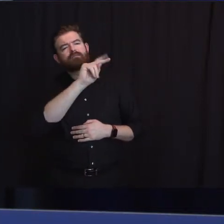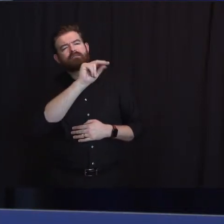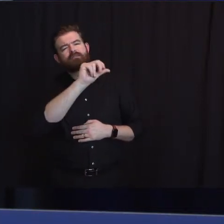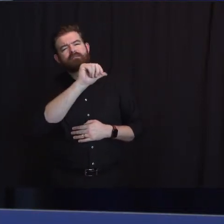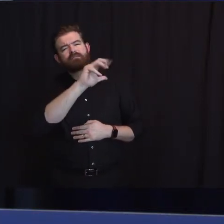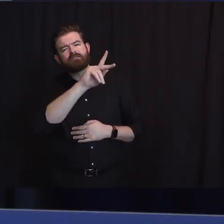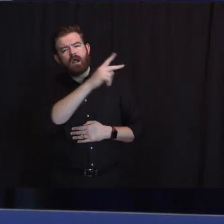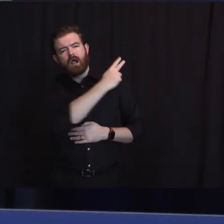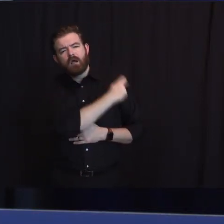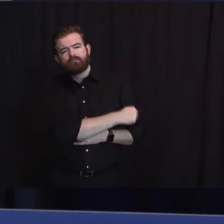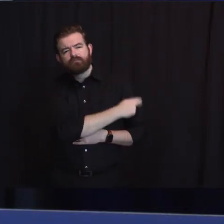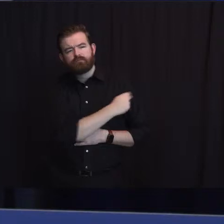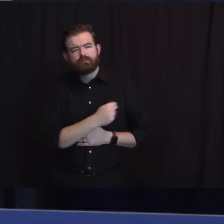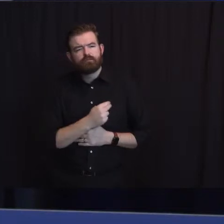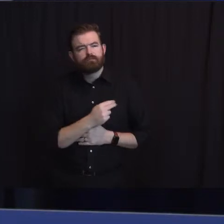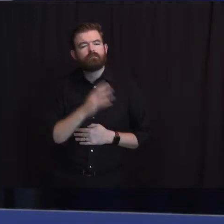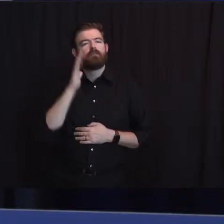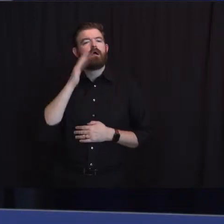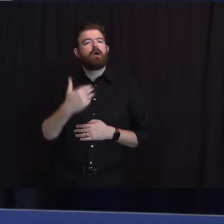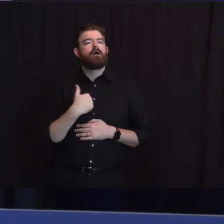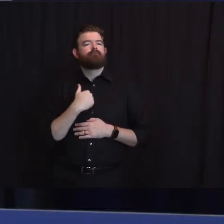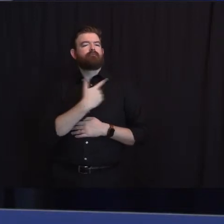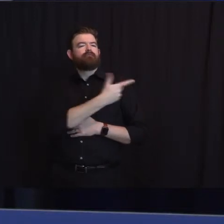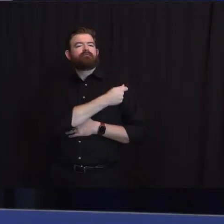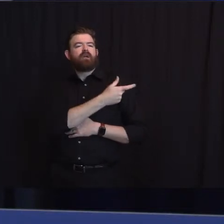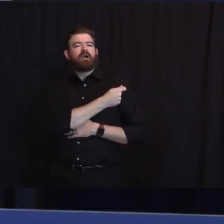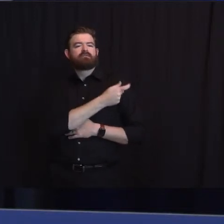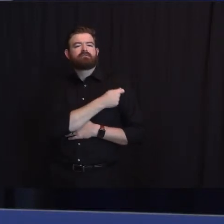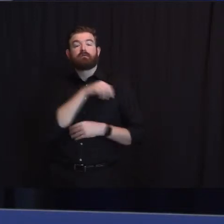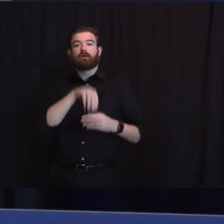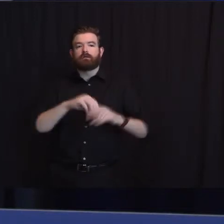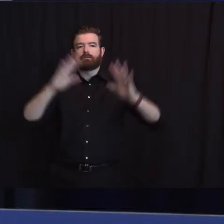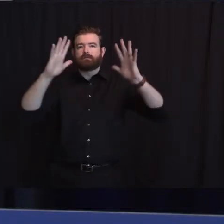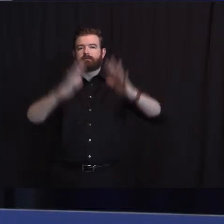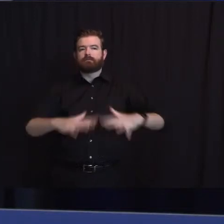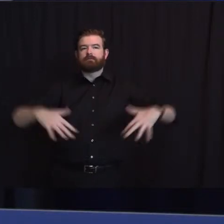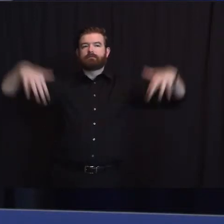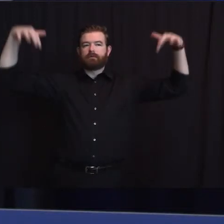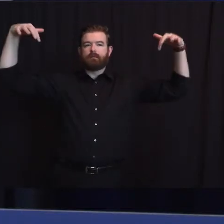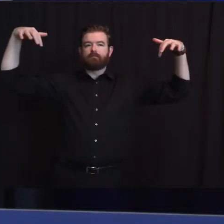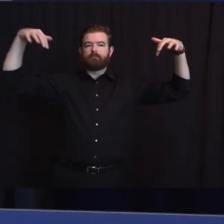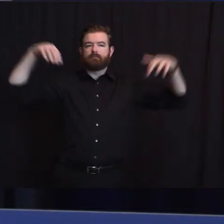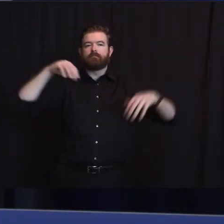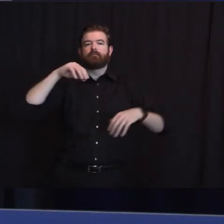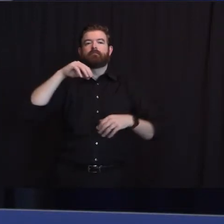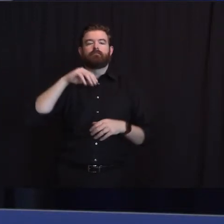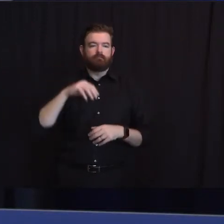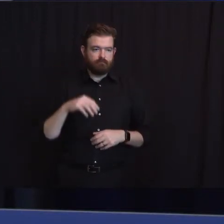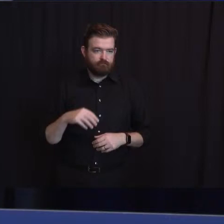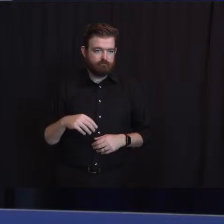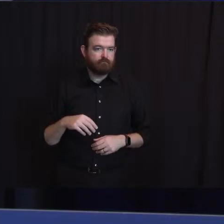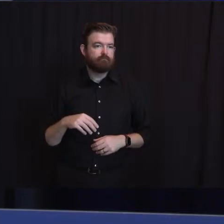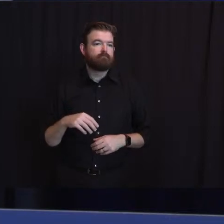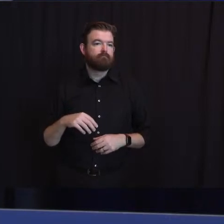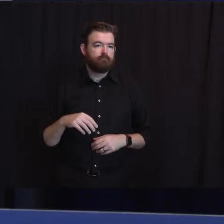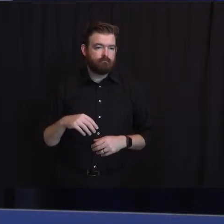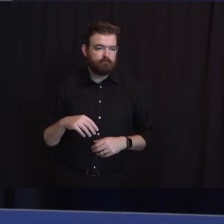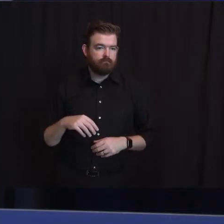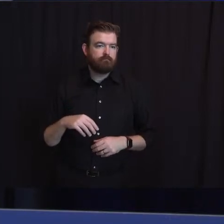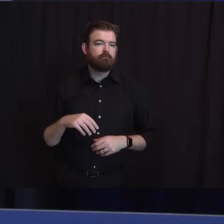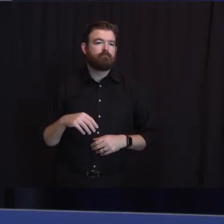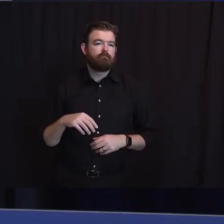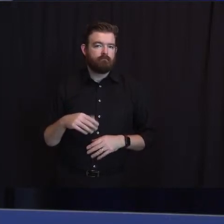their stadium in Harrison before the match on Saturday. This event will be open to both ticket holders and the